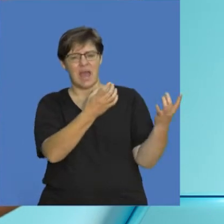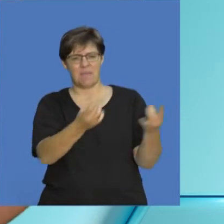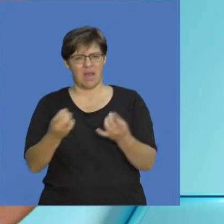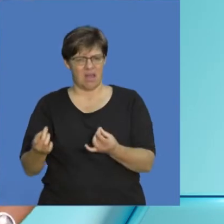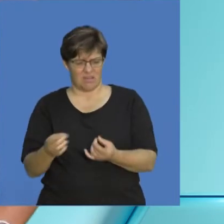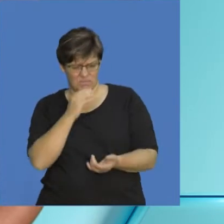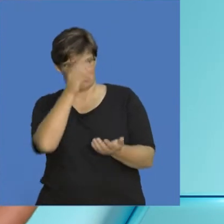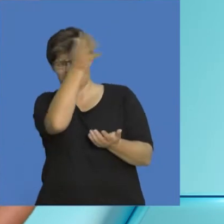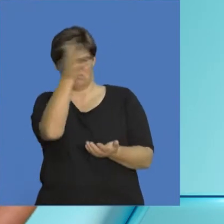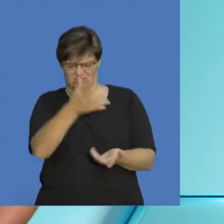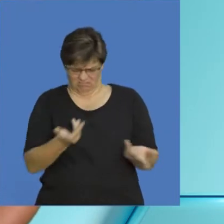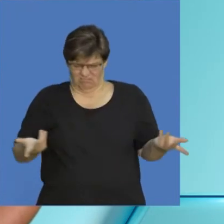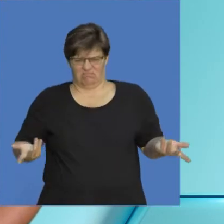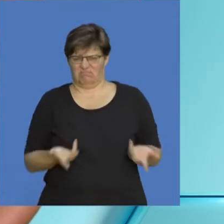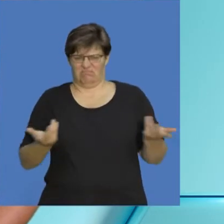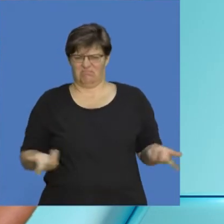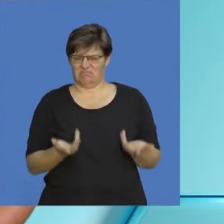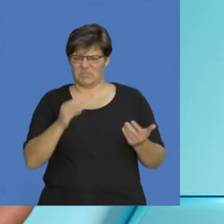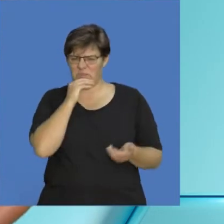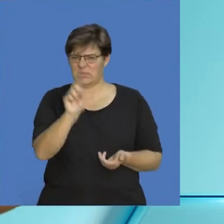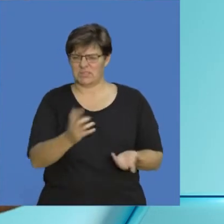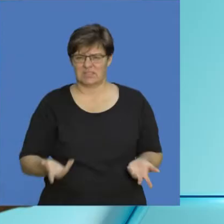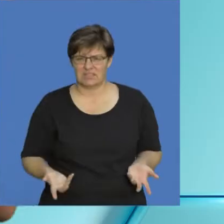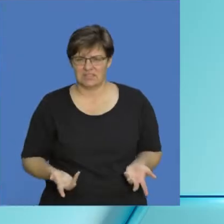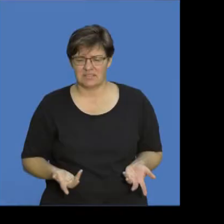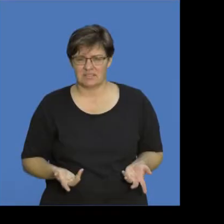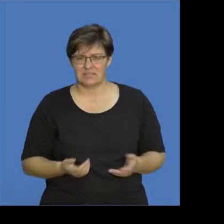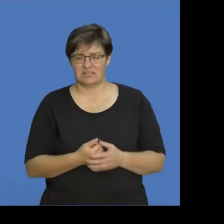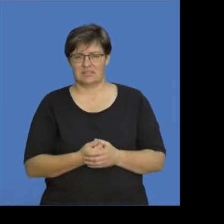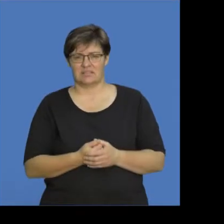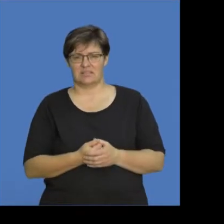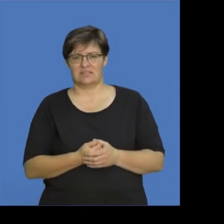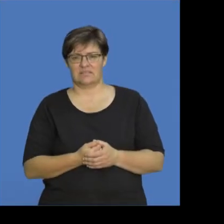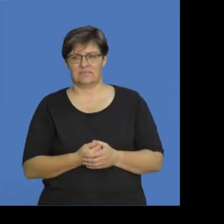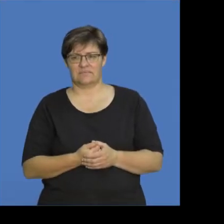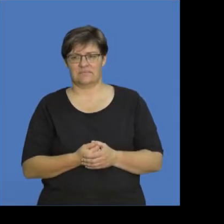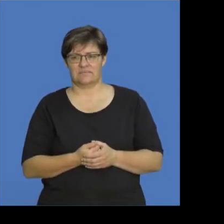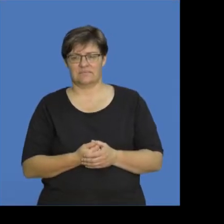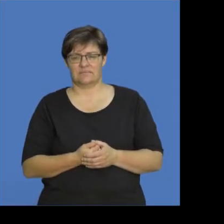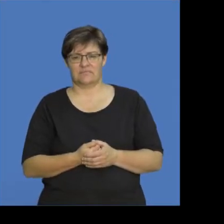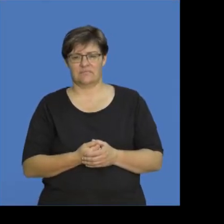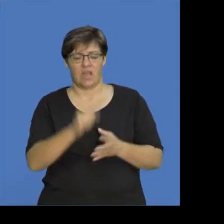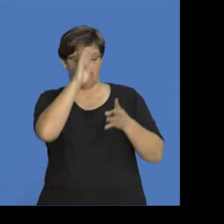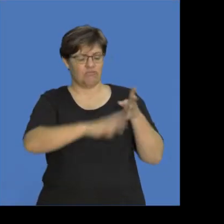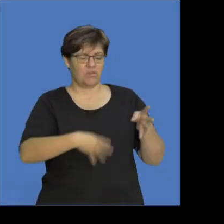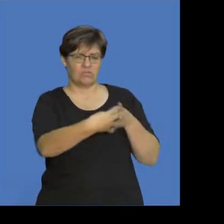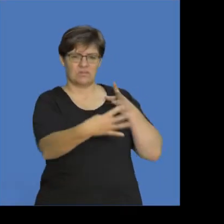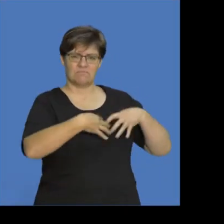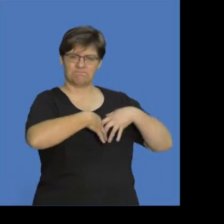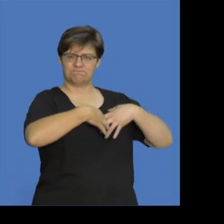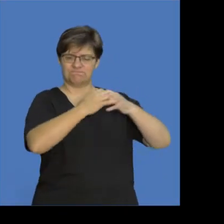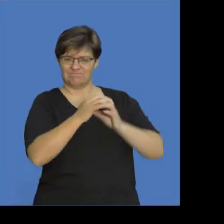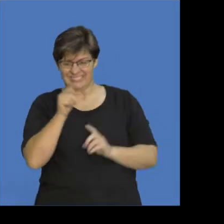this, doesn't really mean anything, okay? So how do we draw a frequency